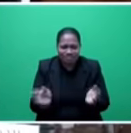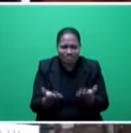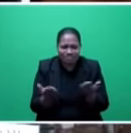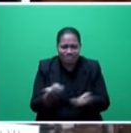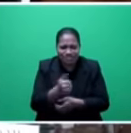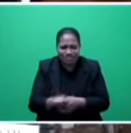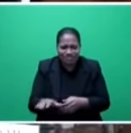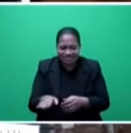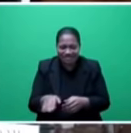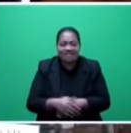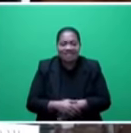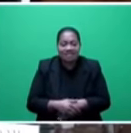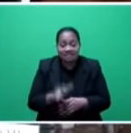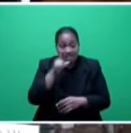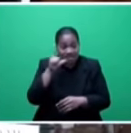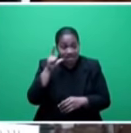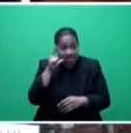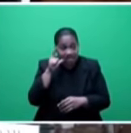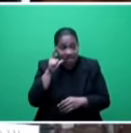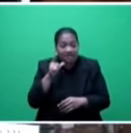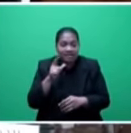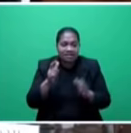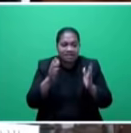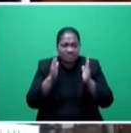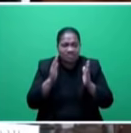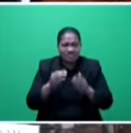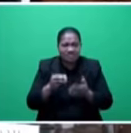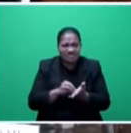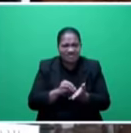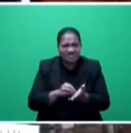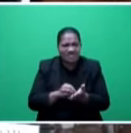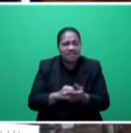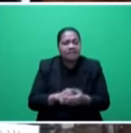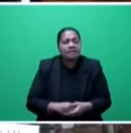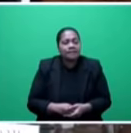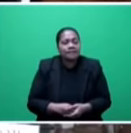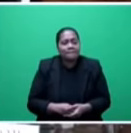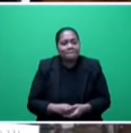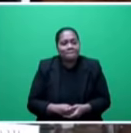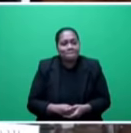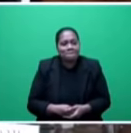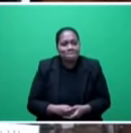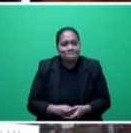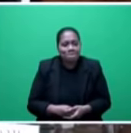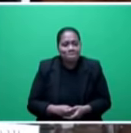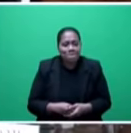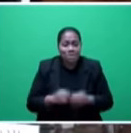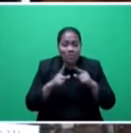Mr. Speaker, sir, yesterday at the communion service in Wesley City Mission Church, the